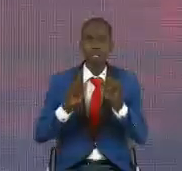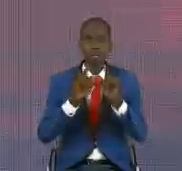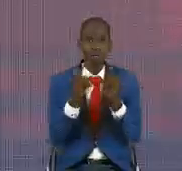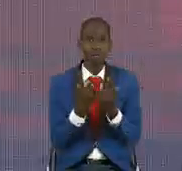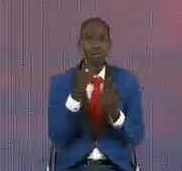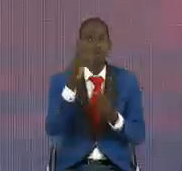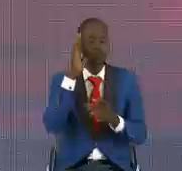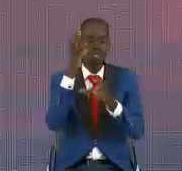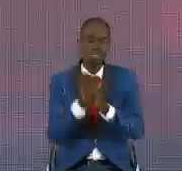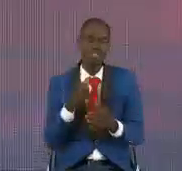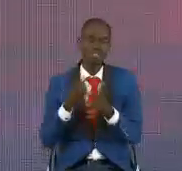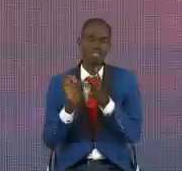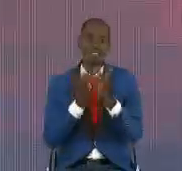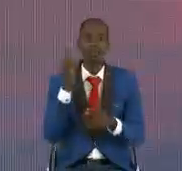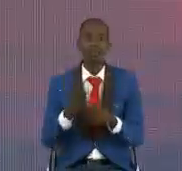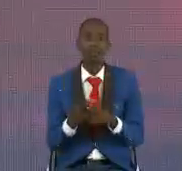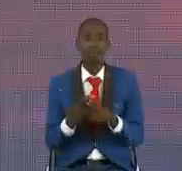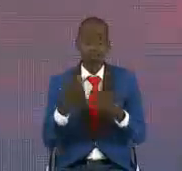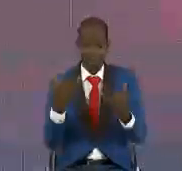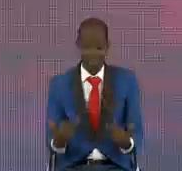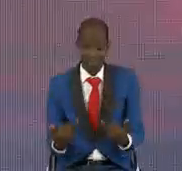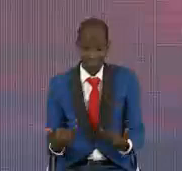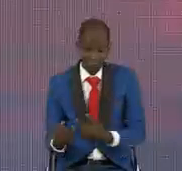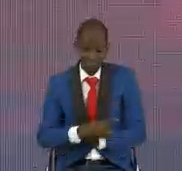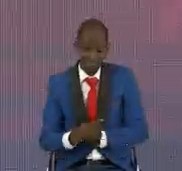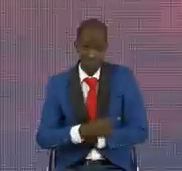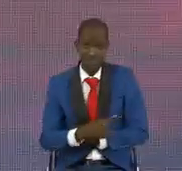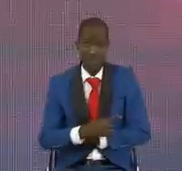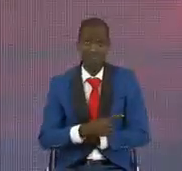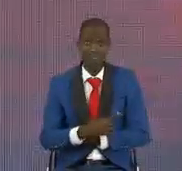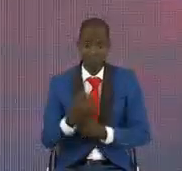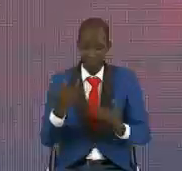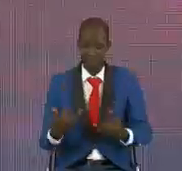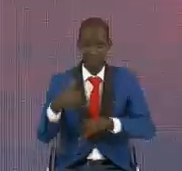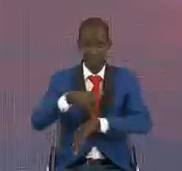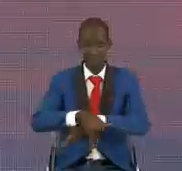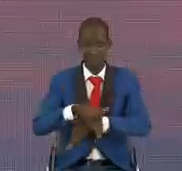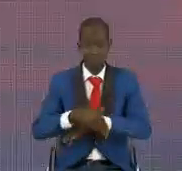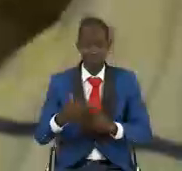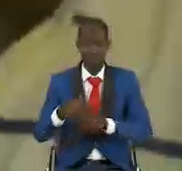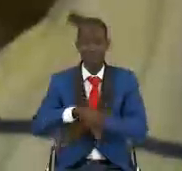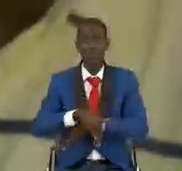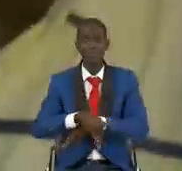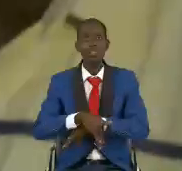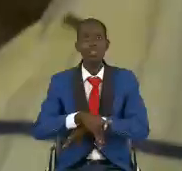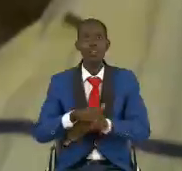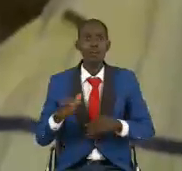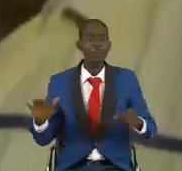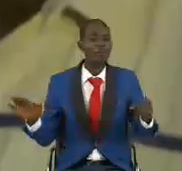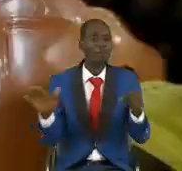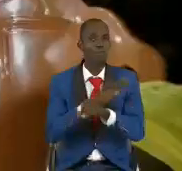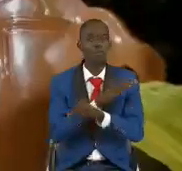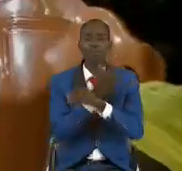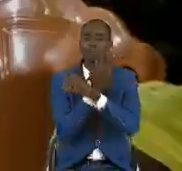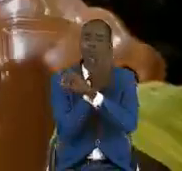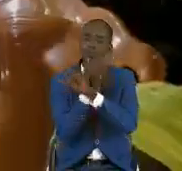Amen. Today, today. Amen. Tonight, tonight. Amen. Full redemption.